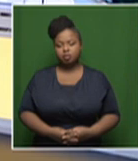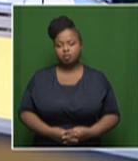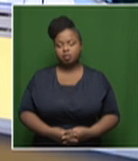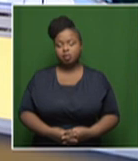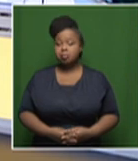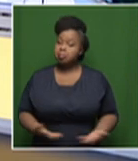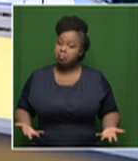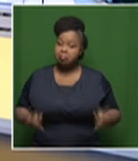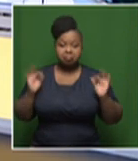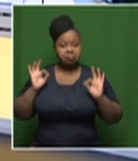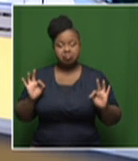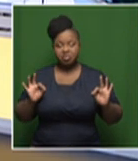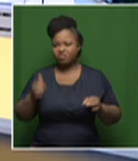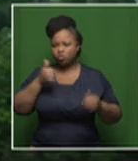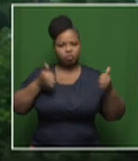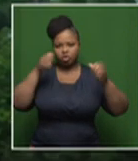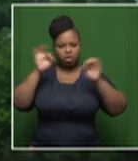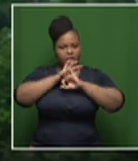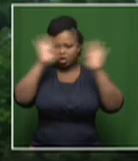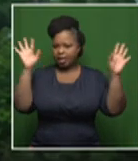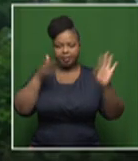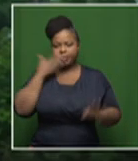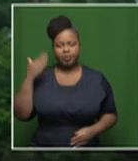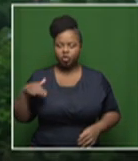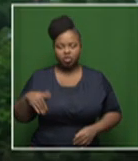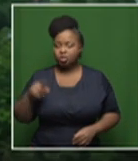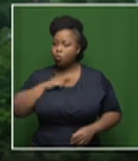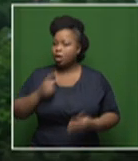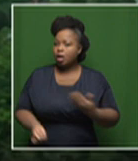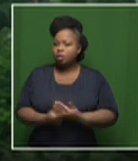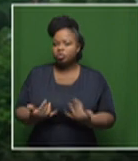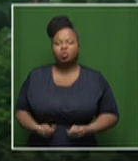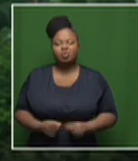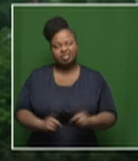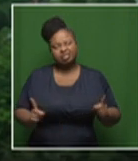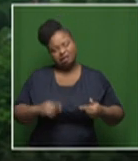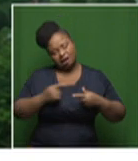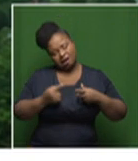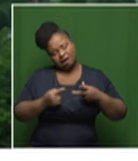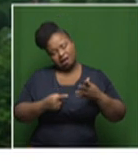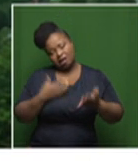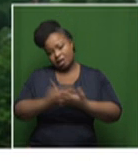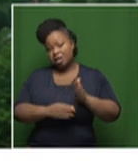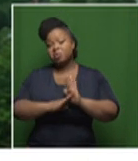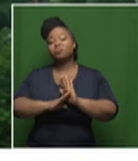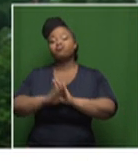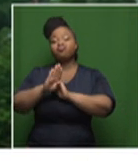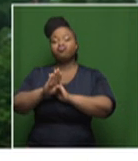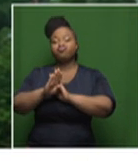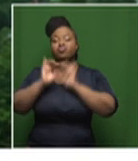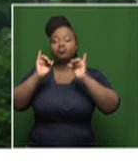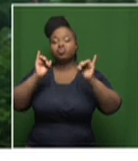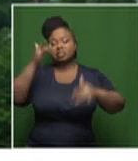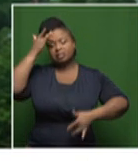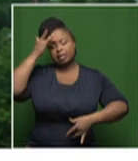Well, the officials are not entirely clear what led to this. There are a number of factors that they are attributing this spike in infections to.